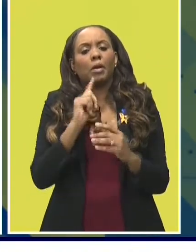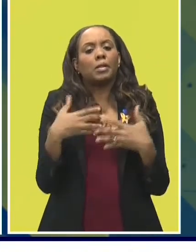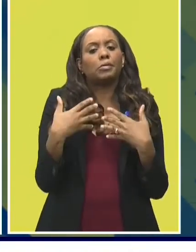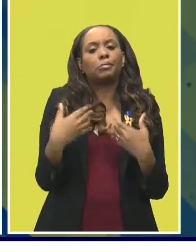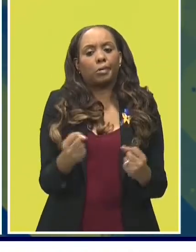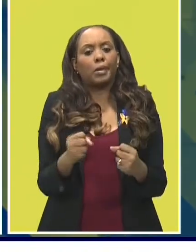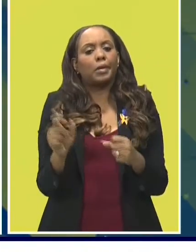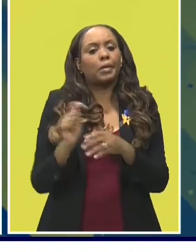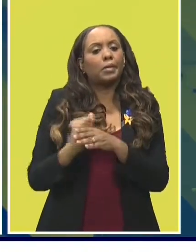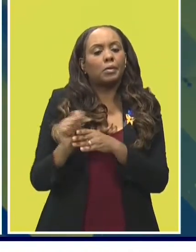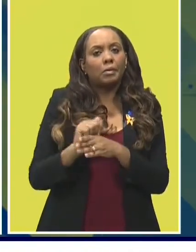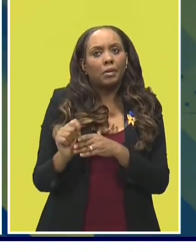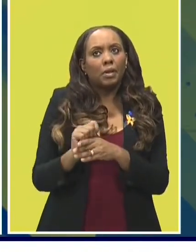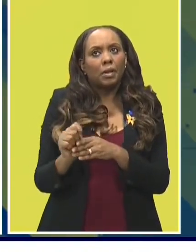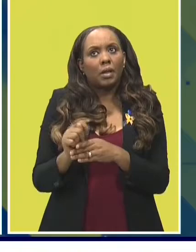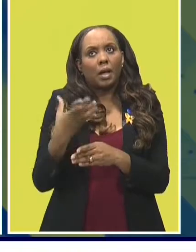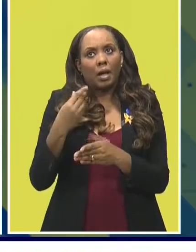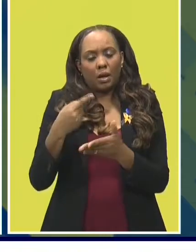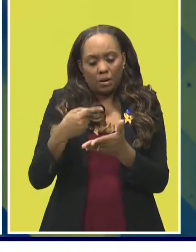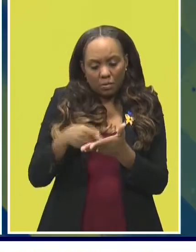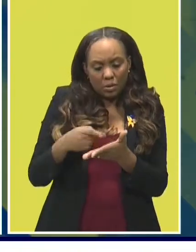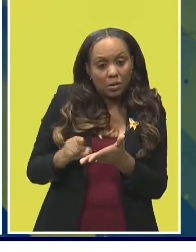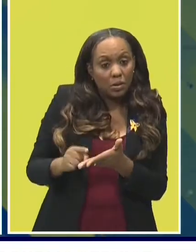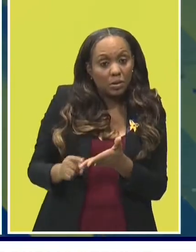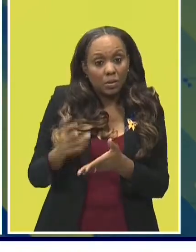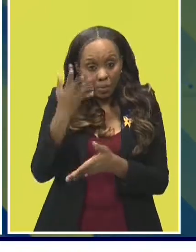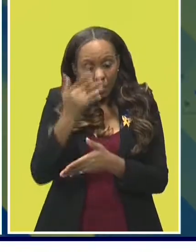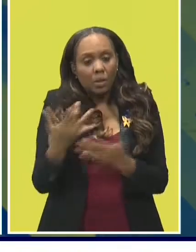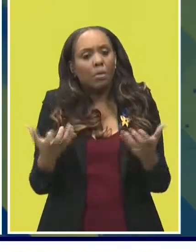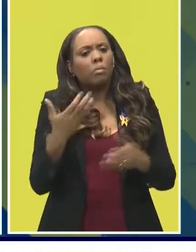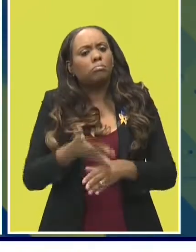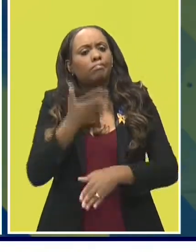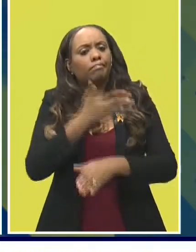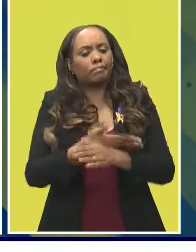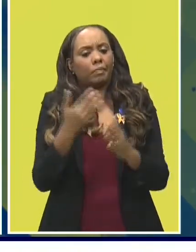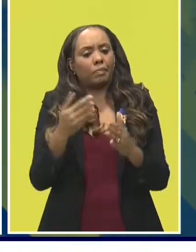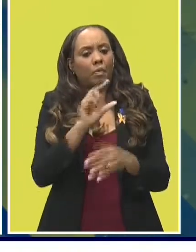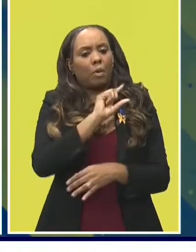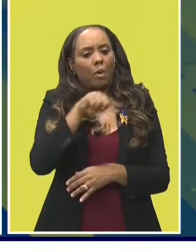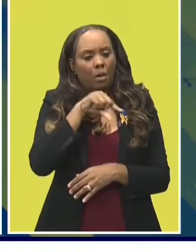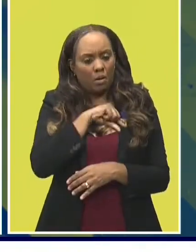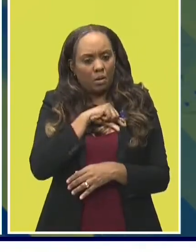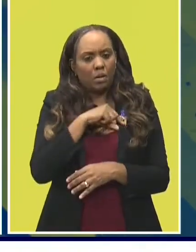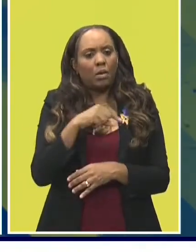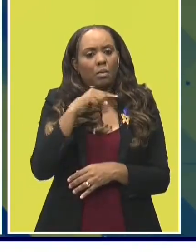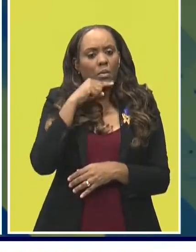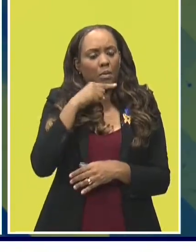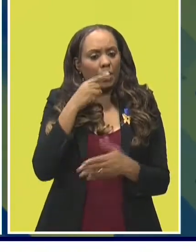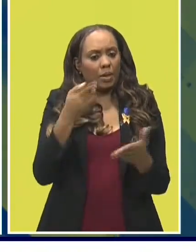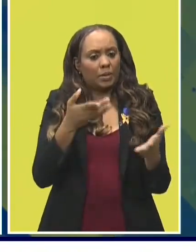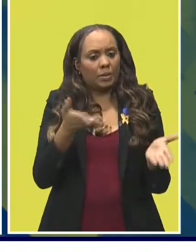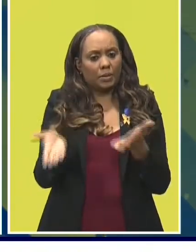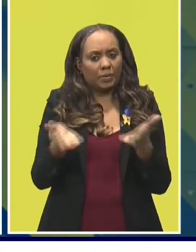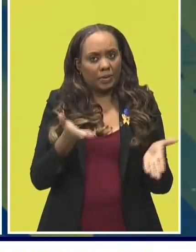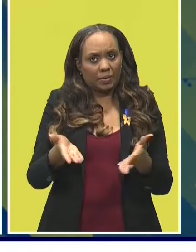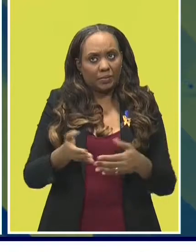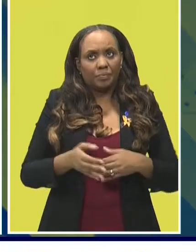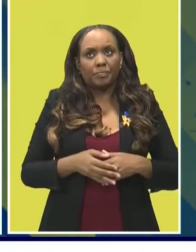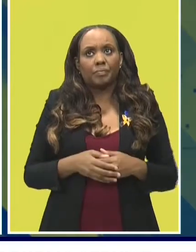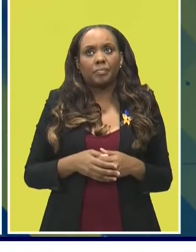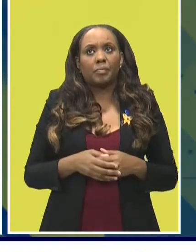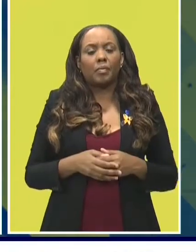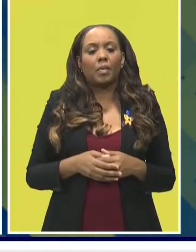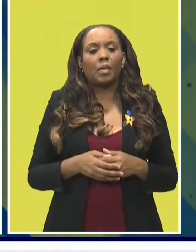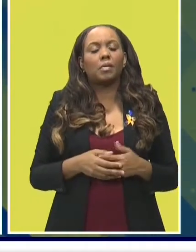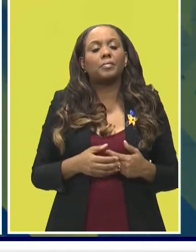sector training and research so as to improve the quality and efficiency of the public service. Every country needs a